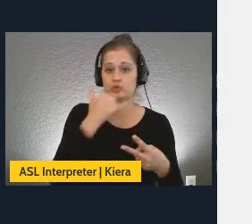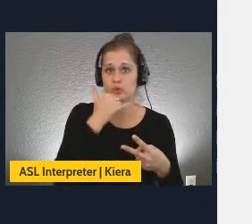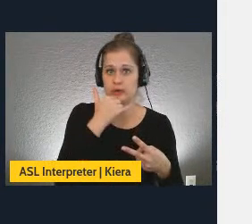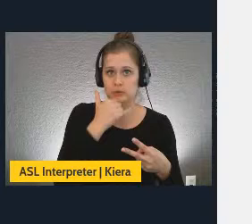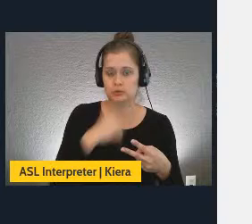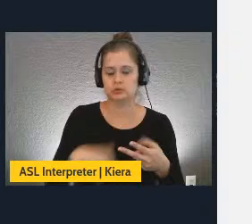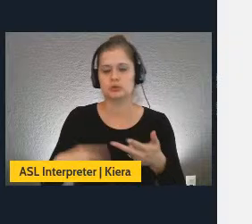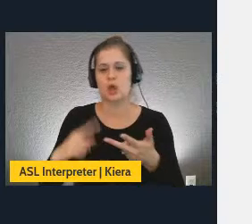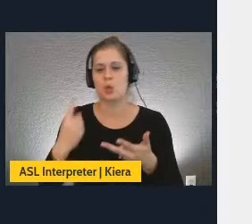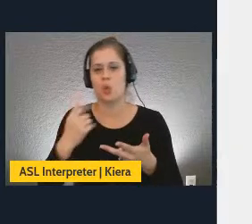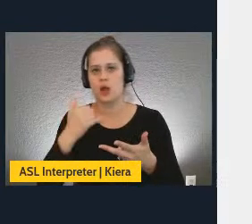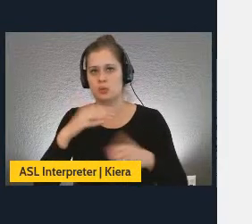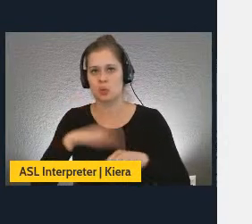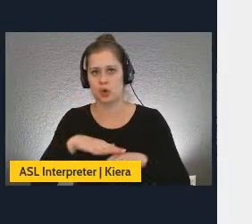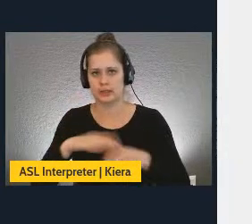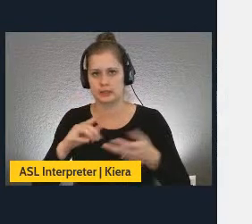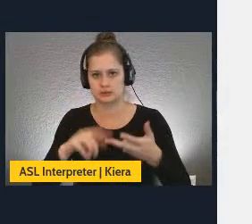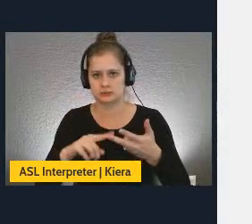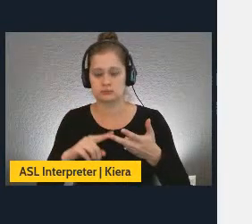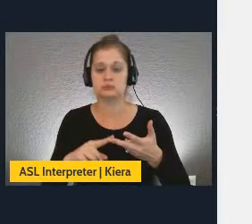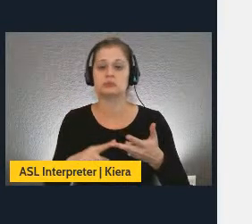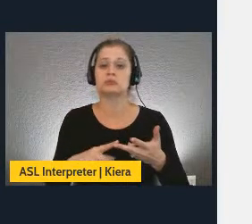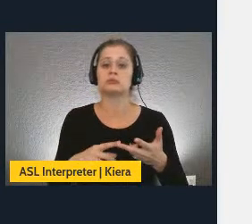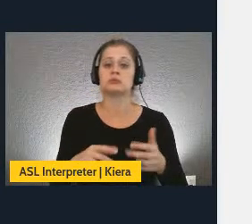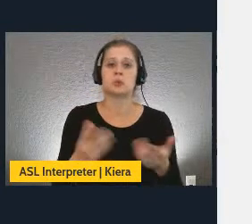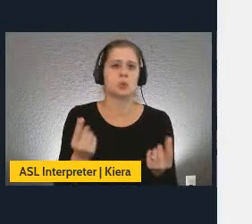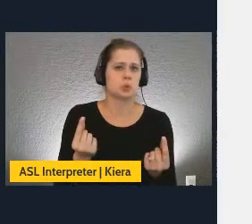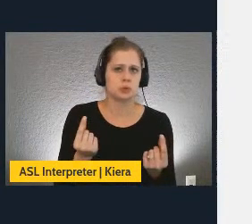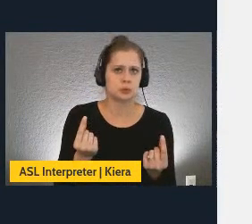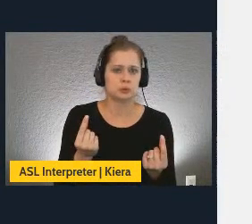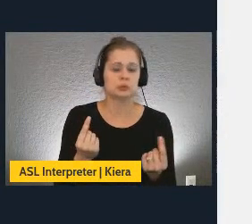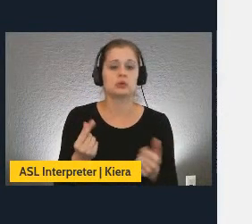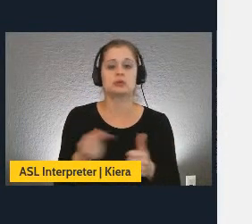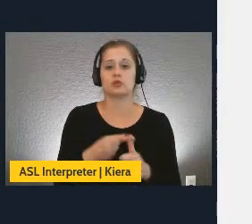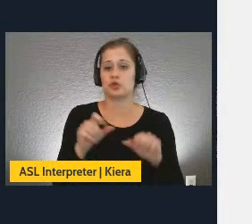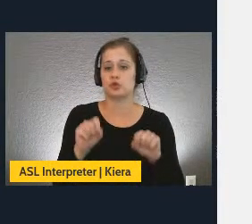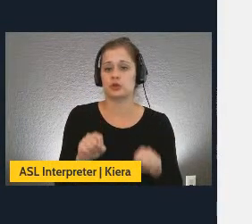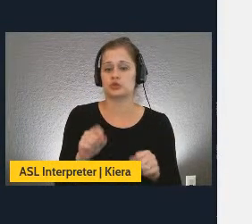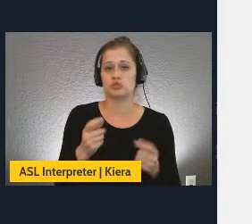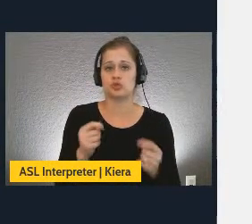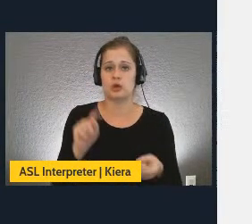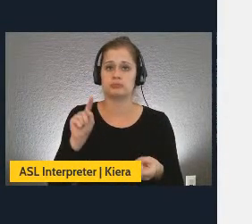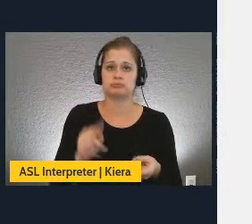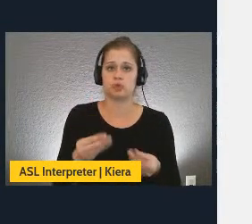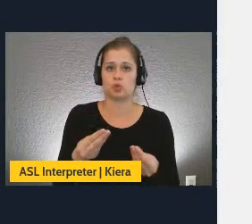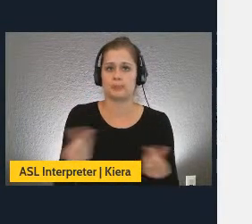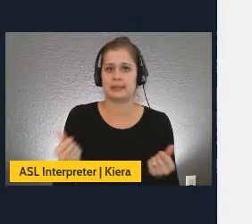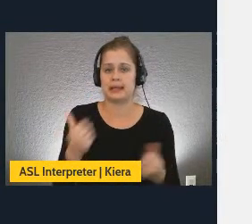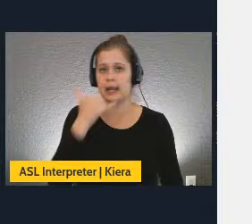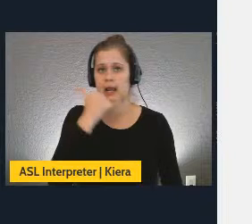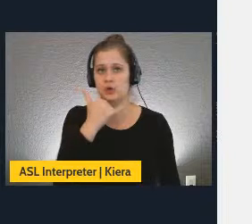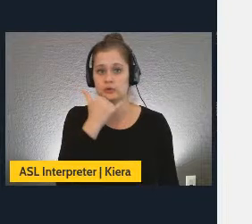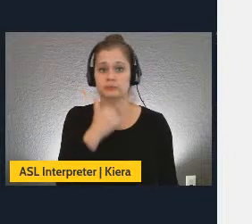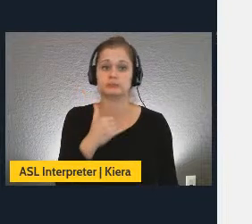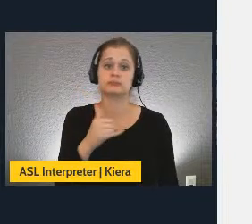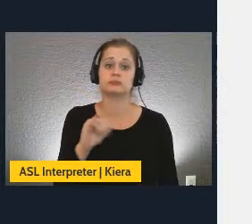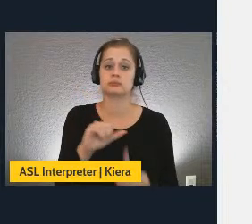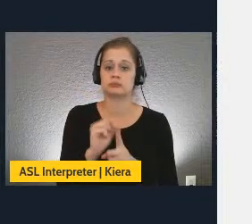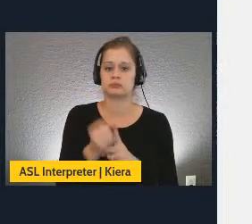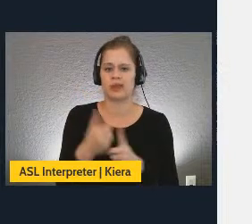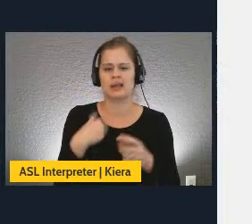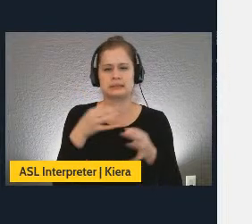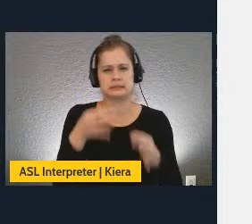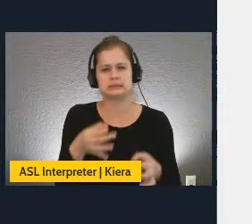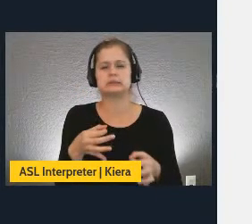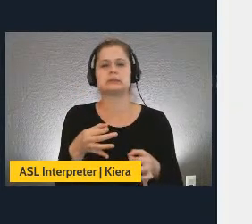Well, first off, you can attempt to remediate some of those errors. So for example, in this case, I decided, hey, I should probably